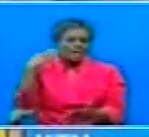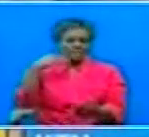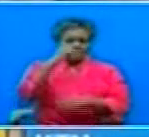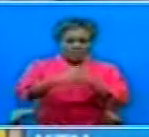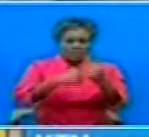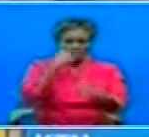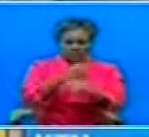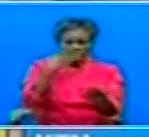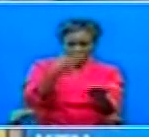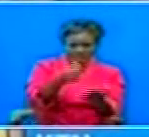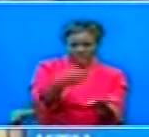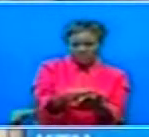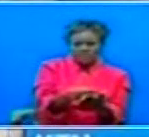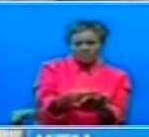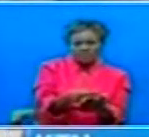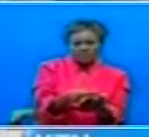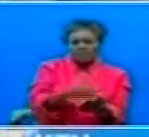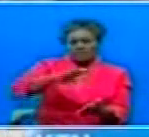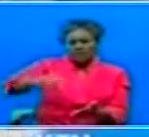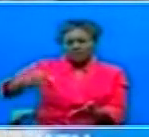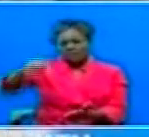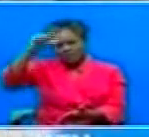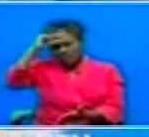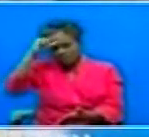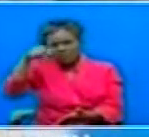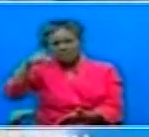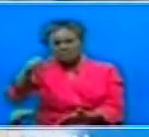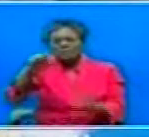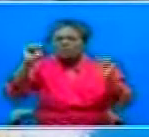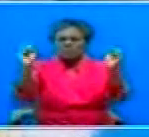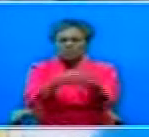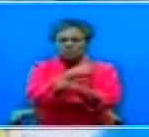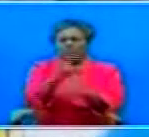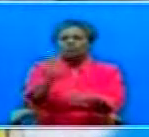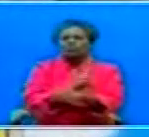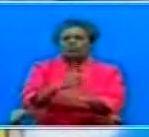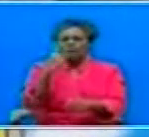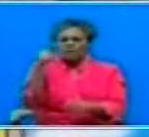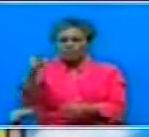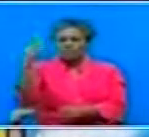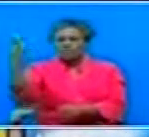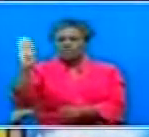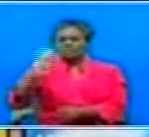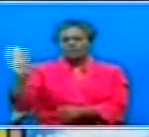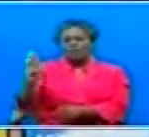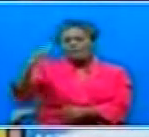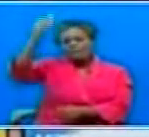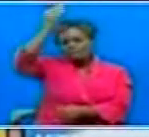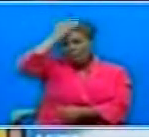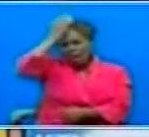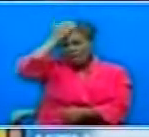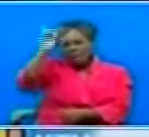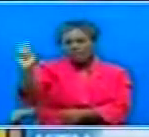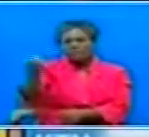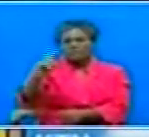year, the county government of Makueni was unable to utilize 1.3 billion shillings. On Monday, President